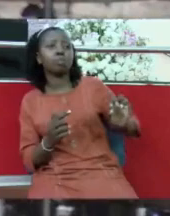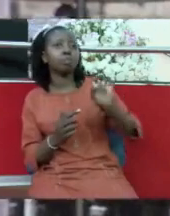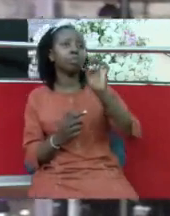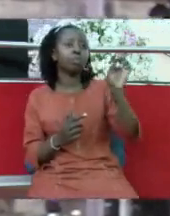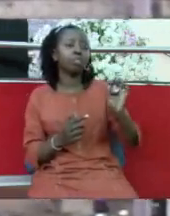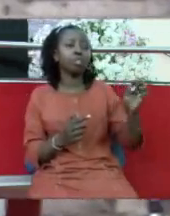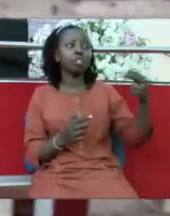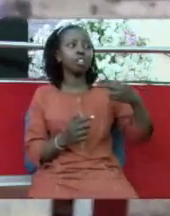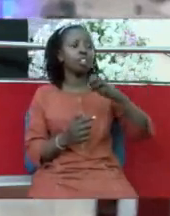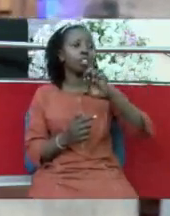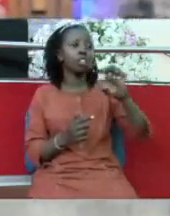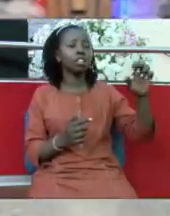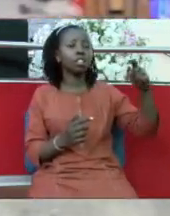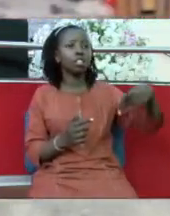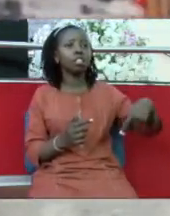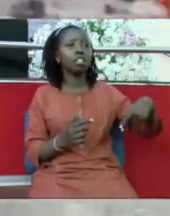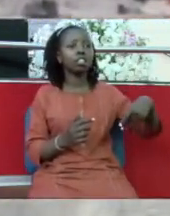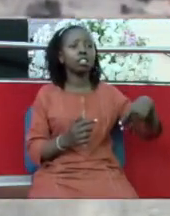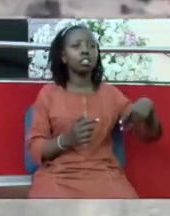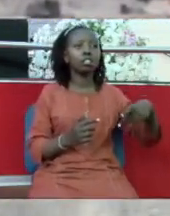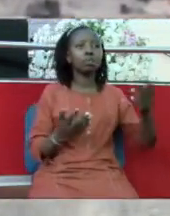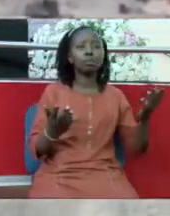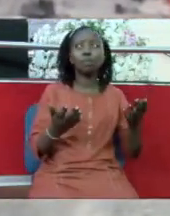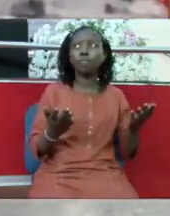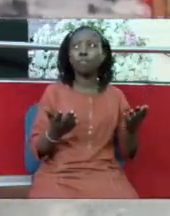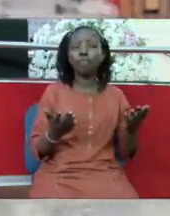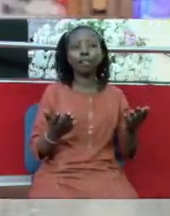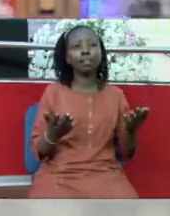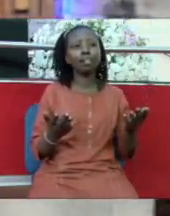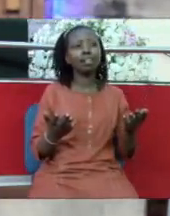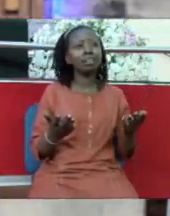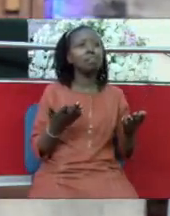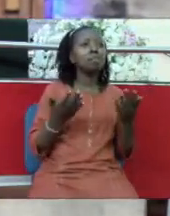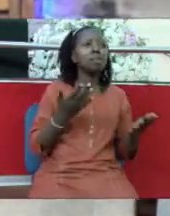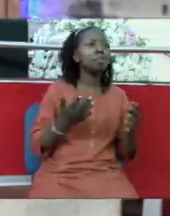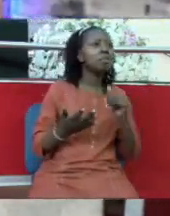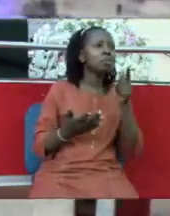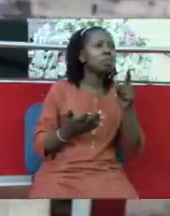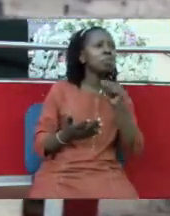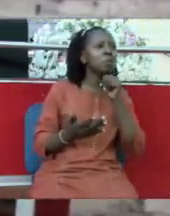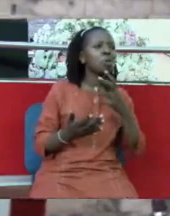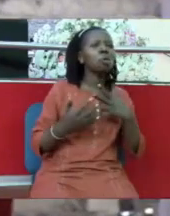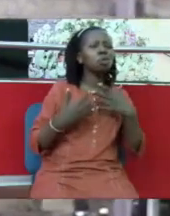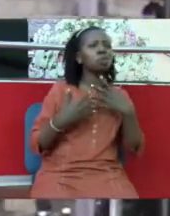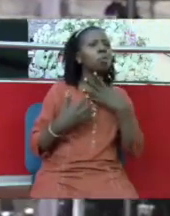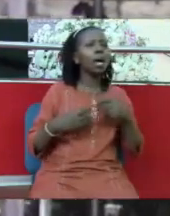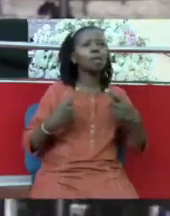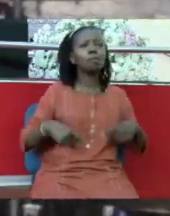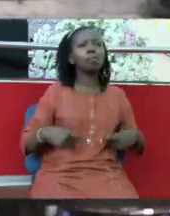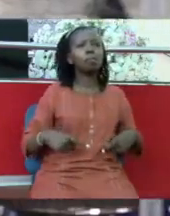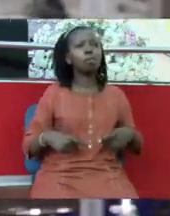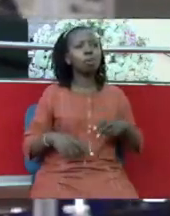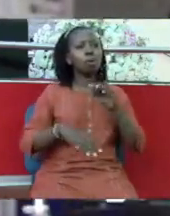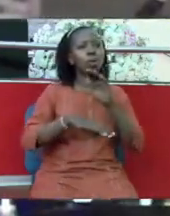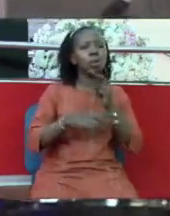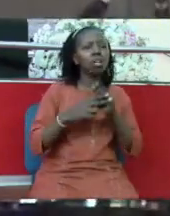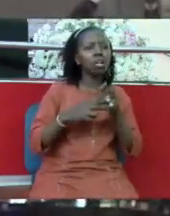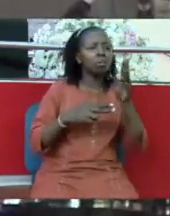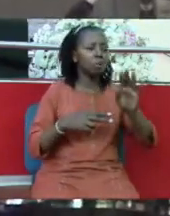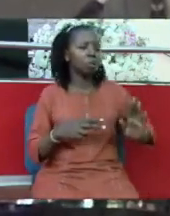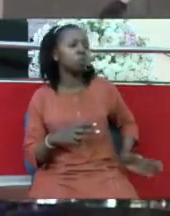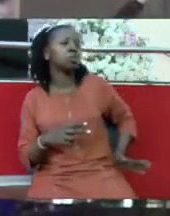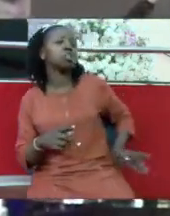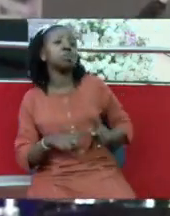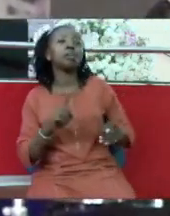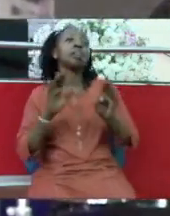the kind of thing you would like anybody to call you. Si jina ambalo ungependa mtu yote akuite. But then that is the Bible. What do we do? Lakini hiyo ndio